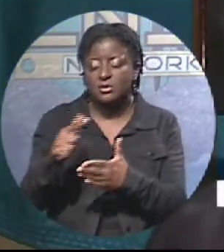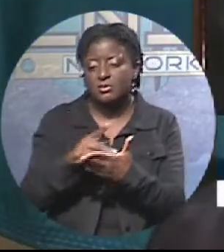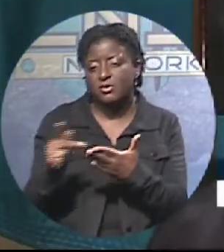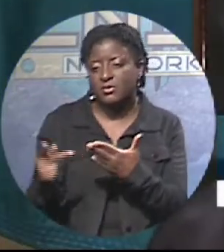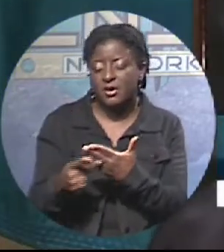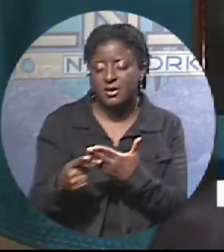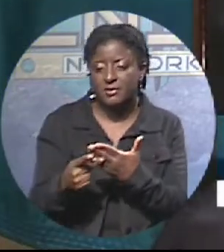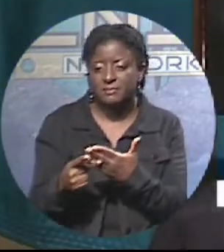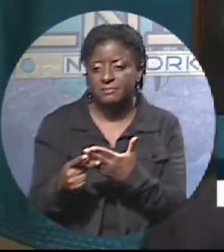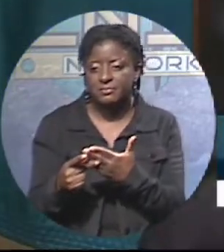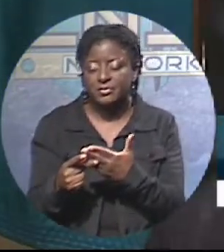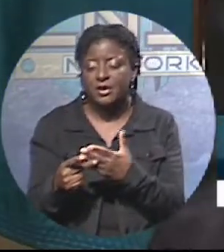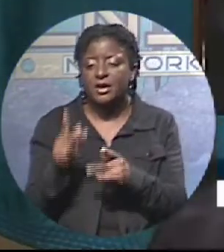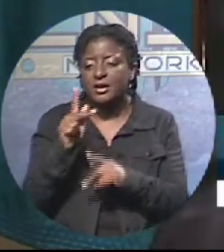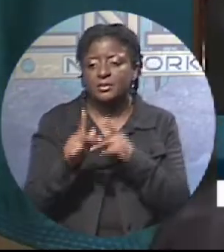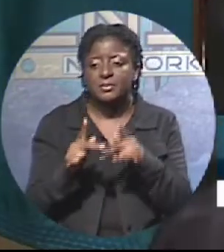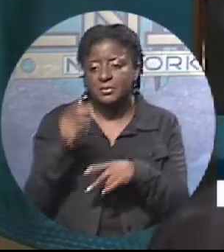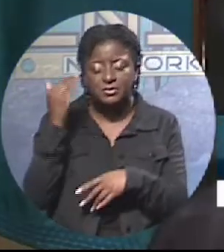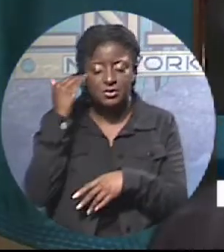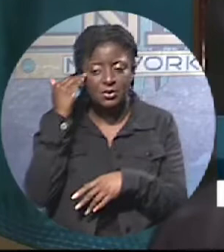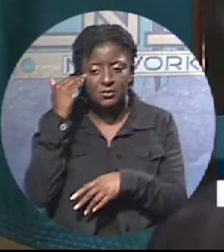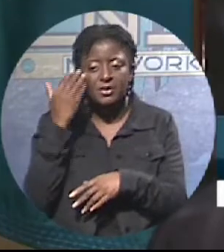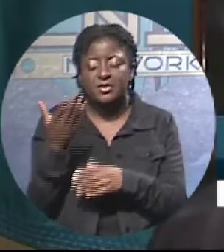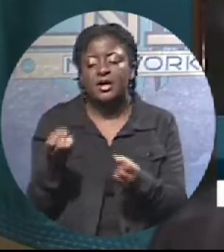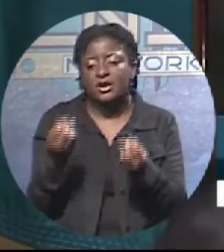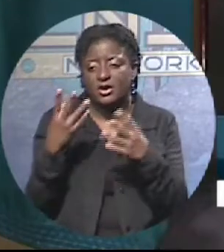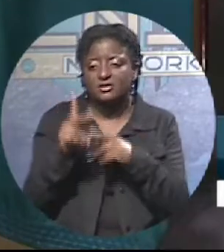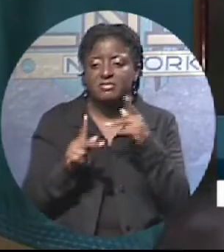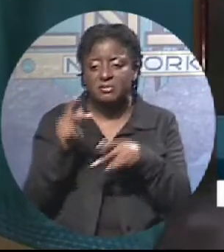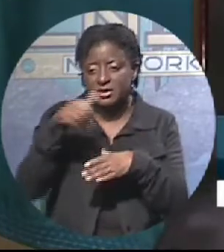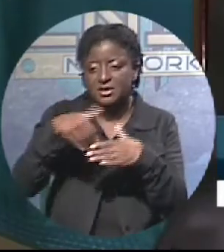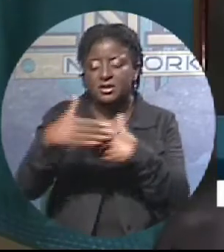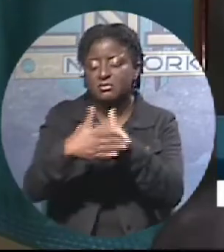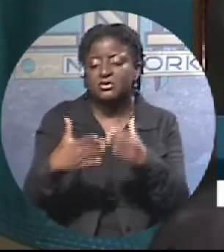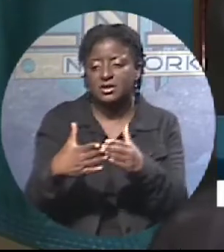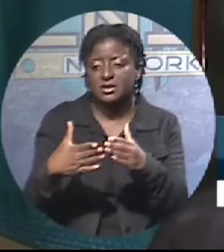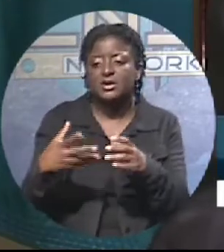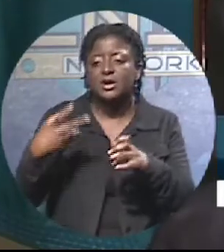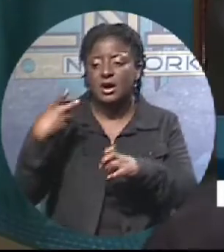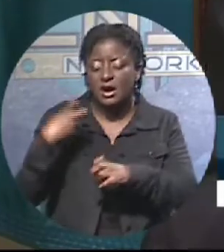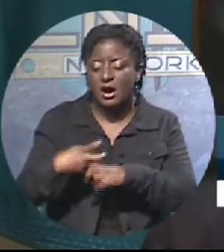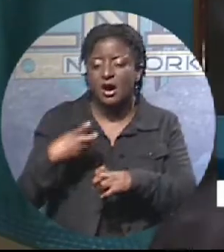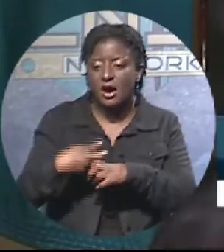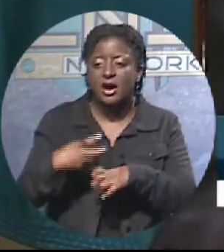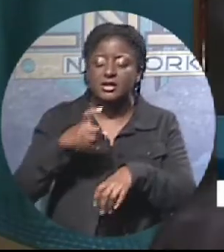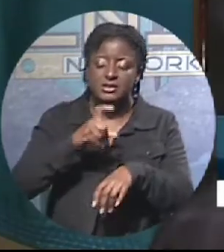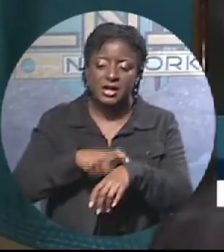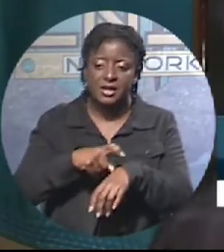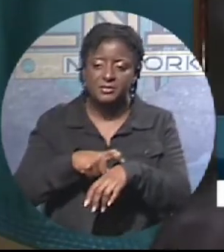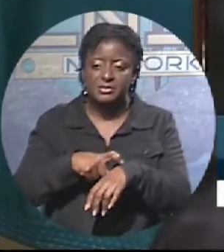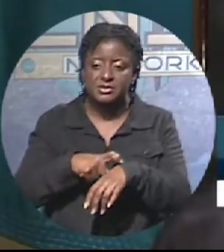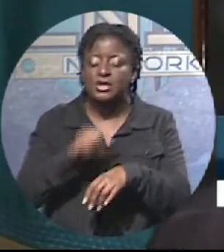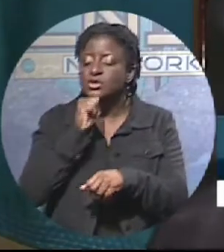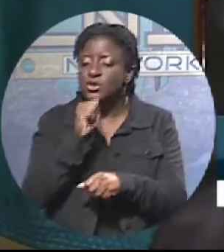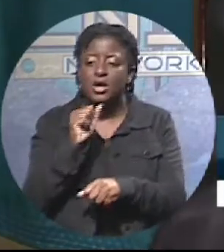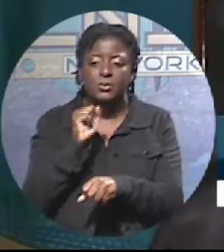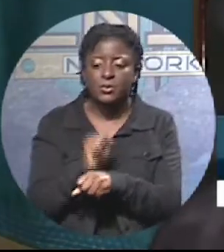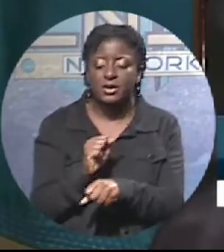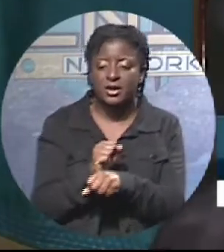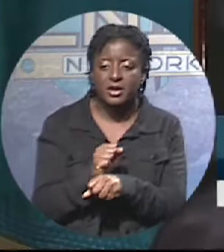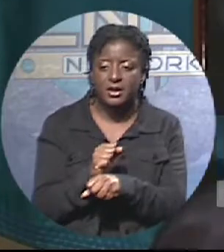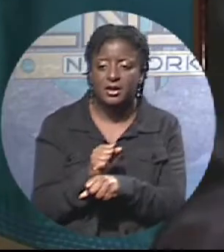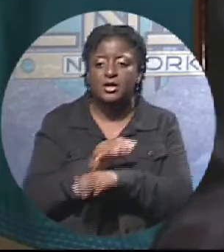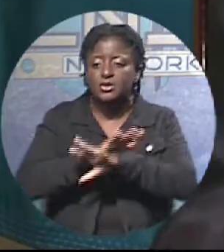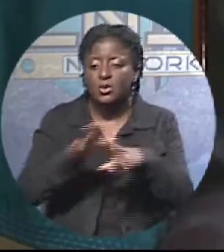people with hardships. Unemployment is a major factor. There are persons who, as a result of unemployment, do not have the